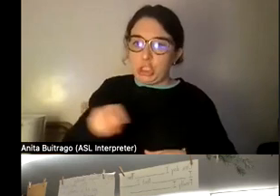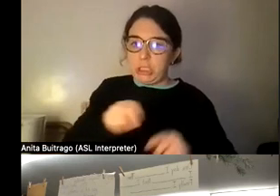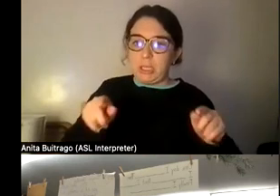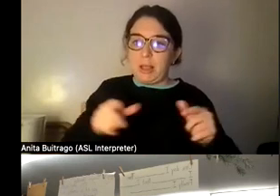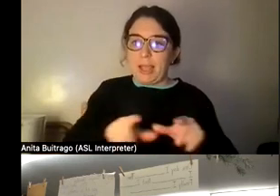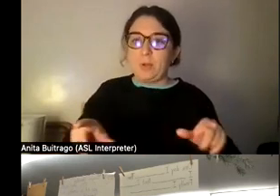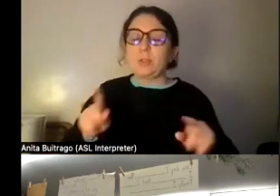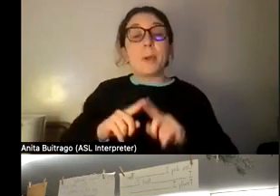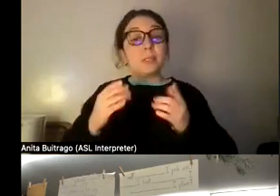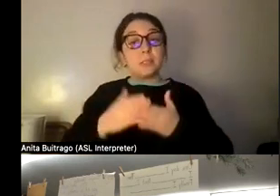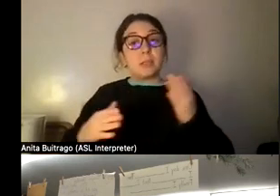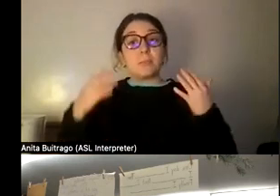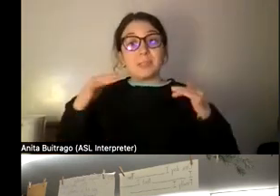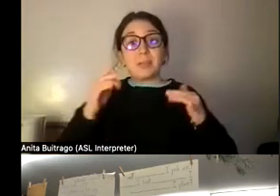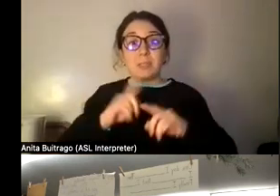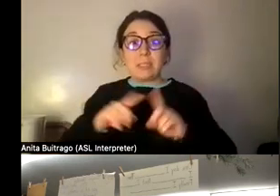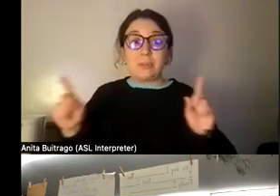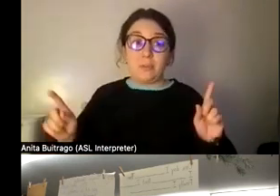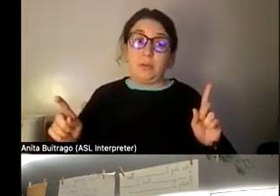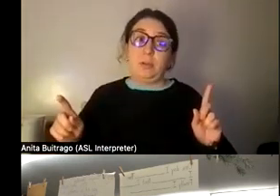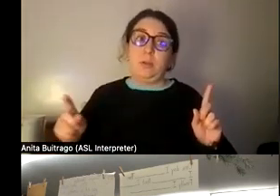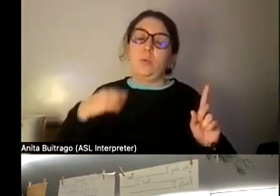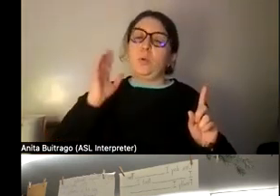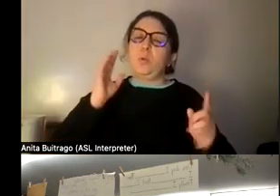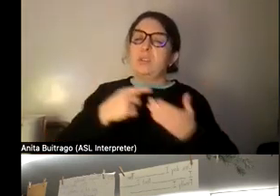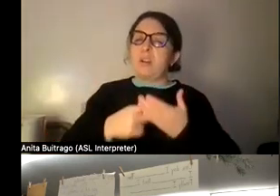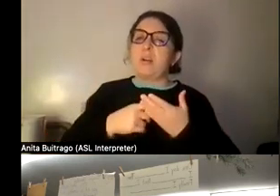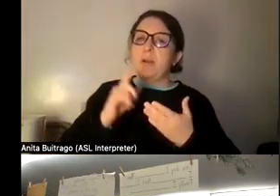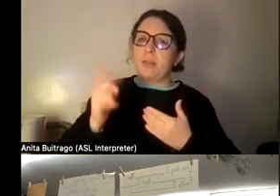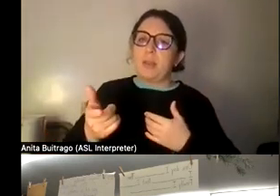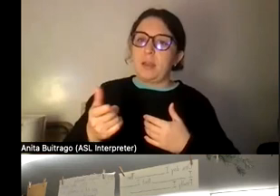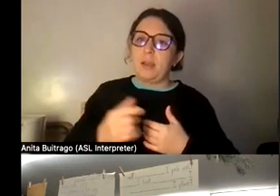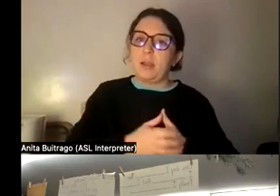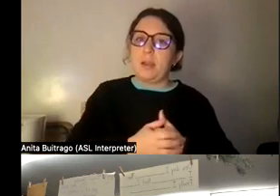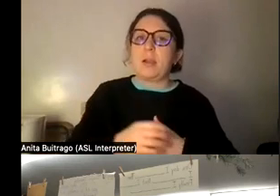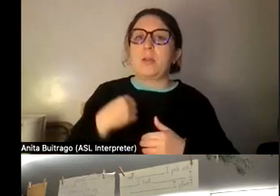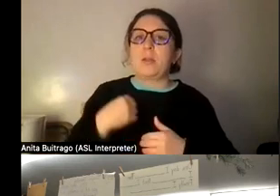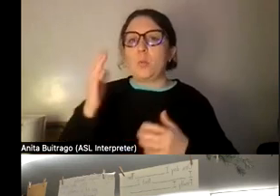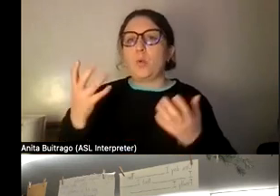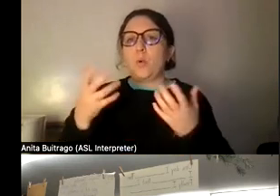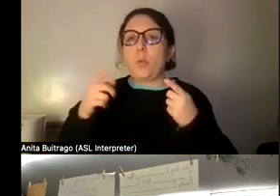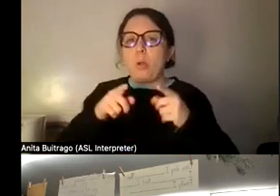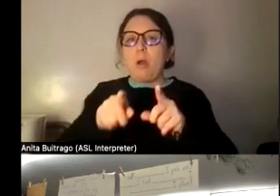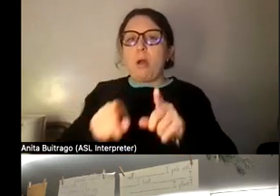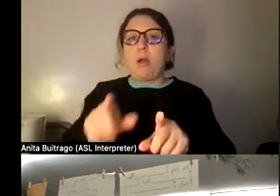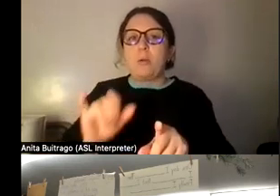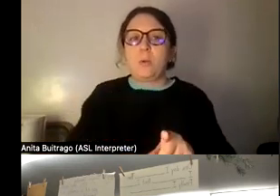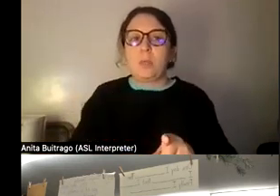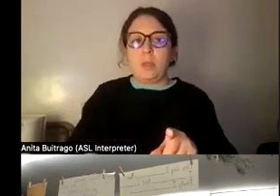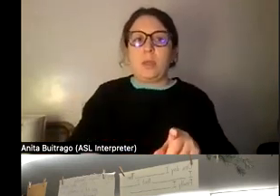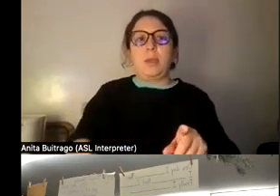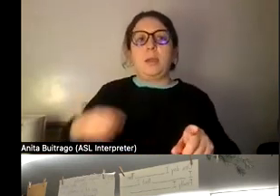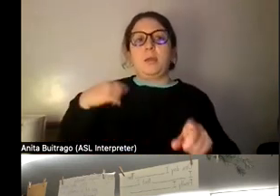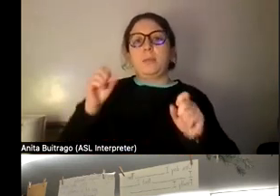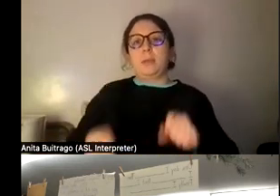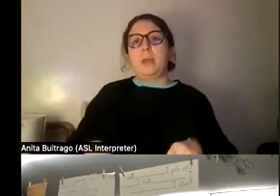that are different. And we'll talk about, we have motions that go along with the sounds to help them be able to kind of